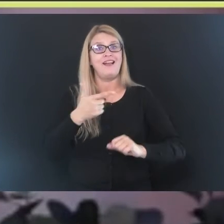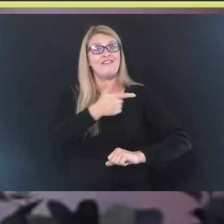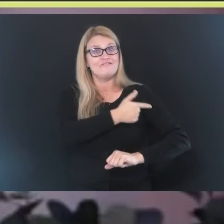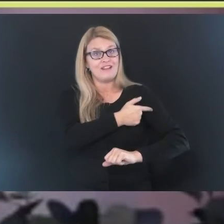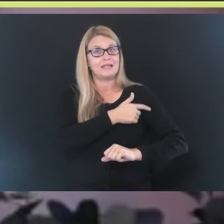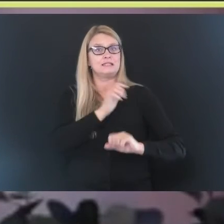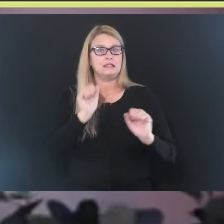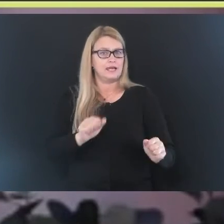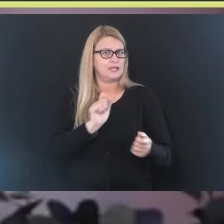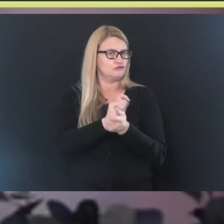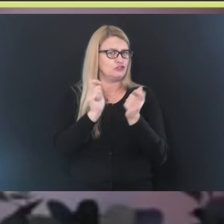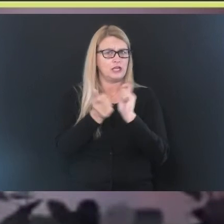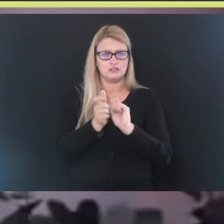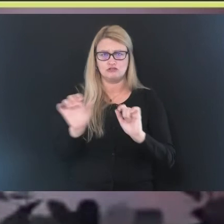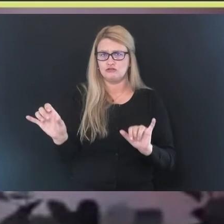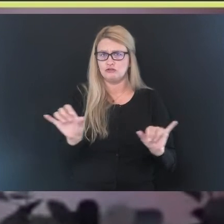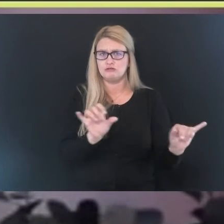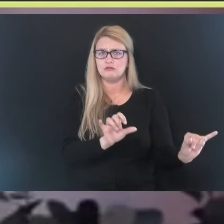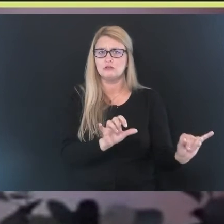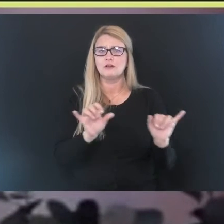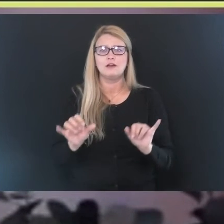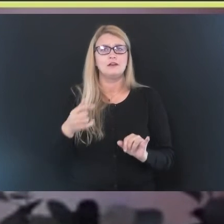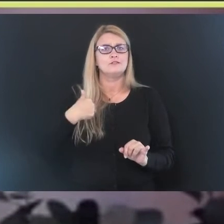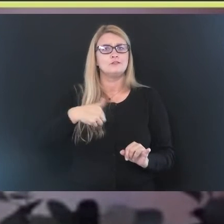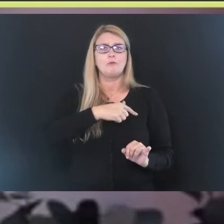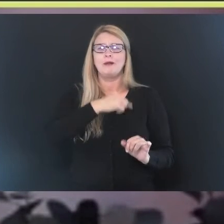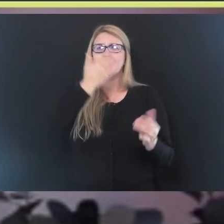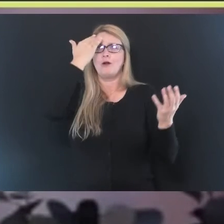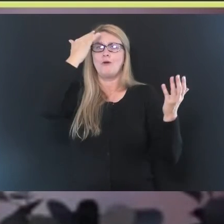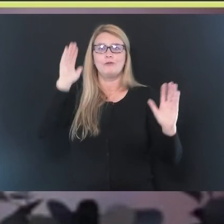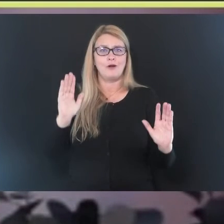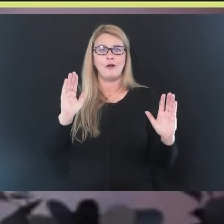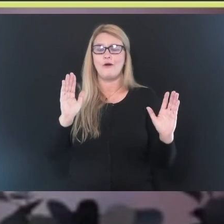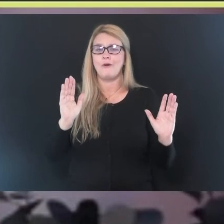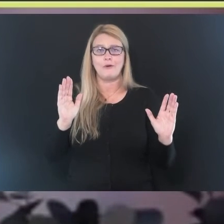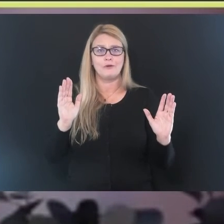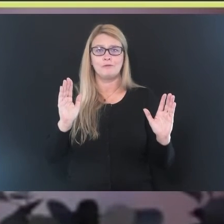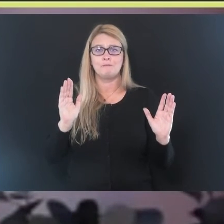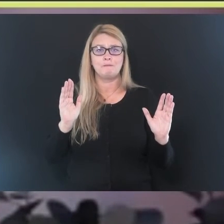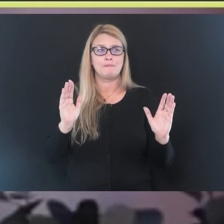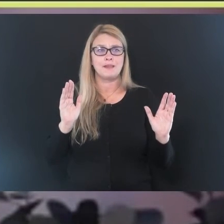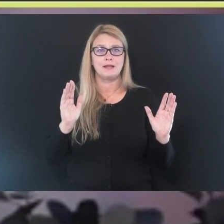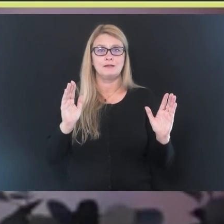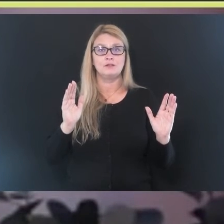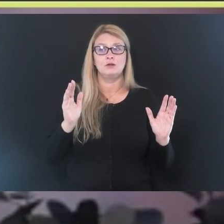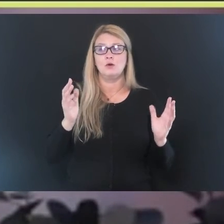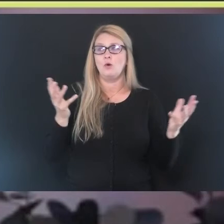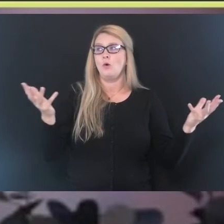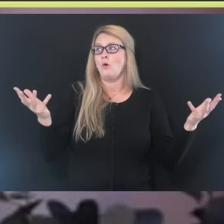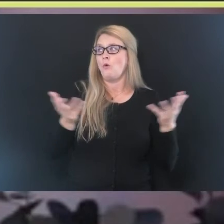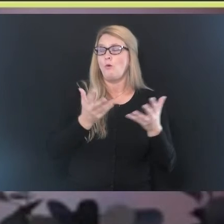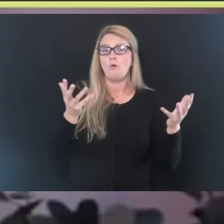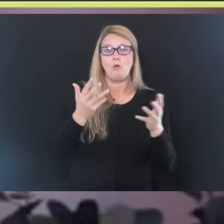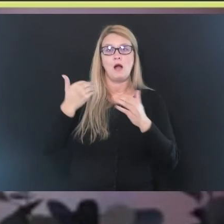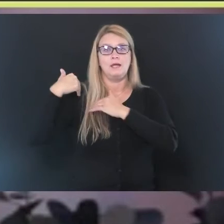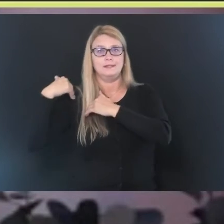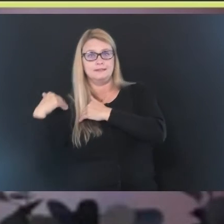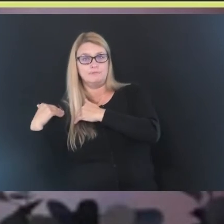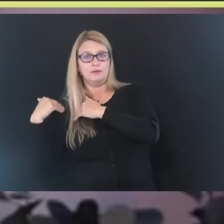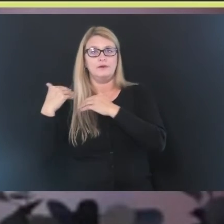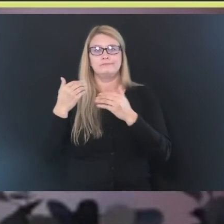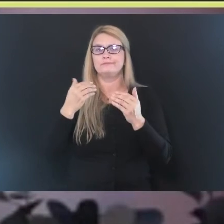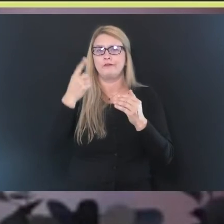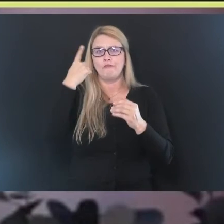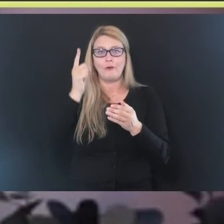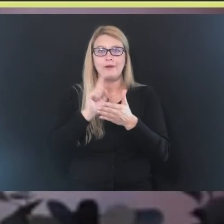for that. In doing so, we sometimes don't know what we're going to be tasked with the next